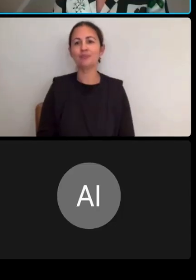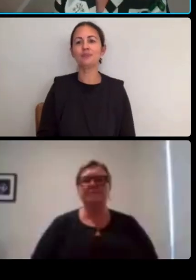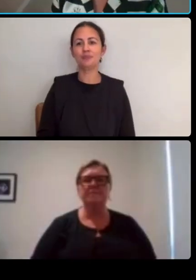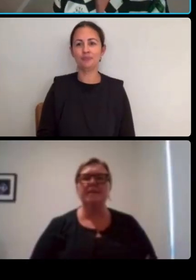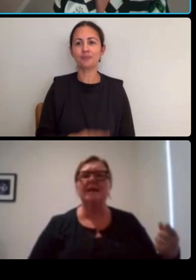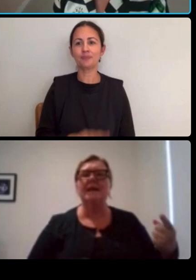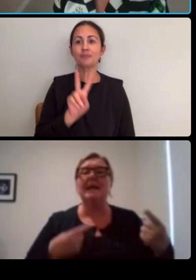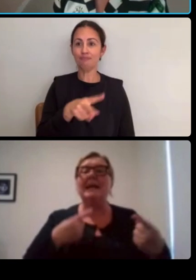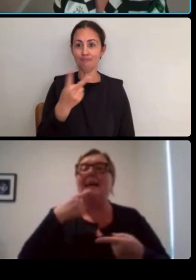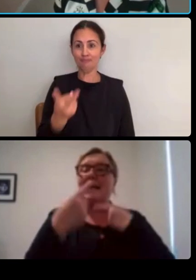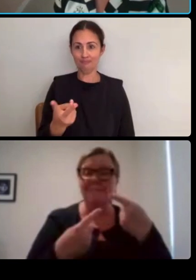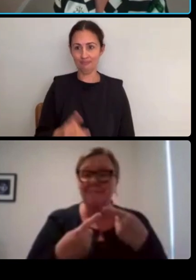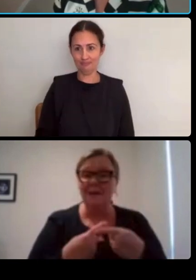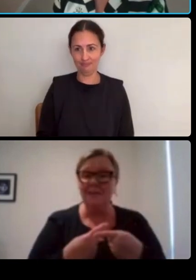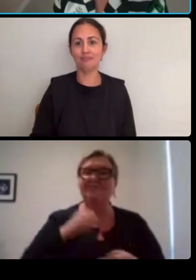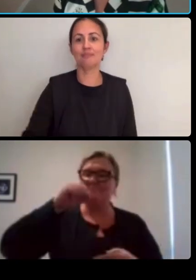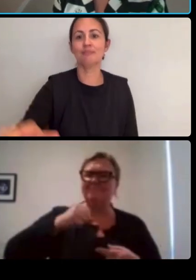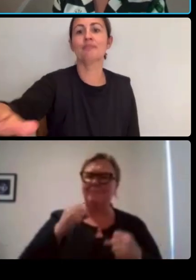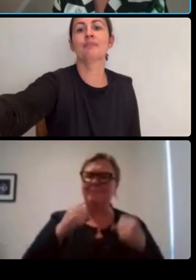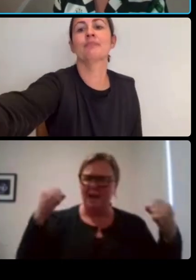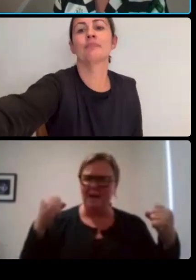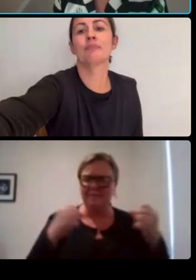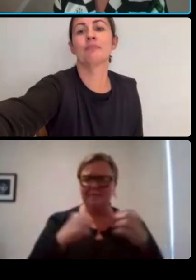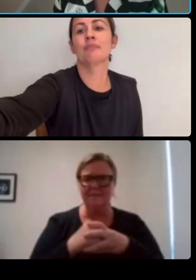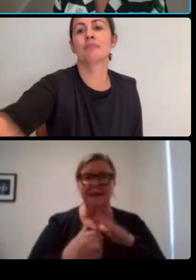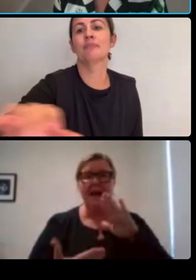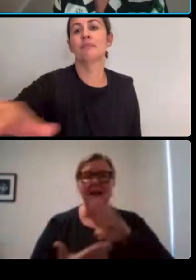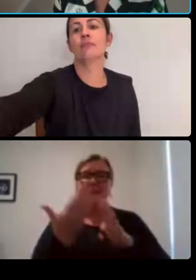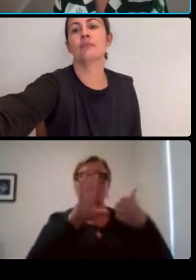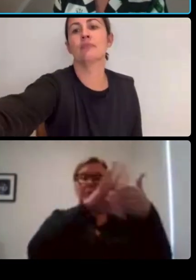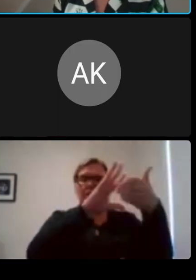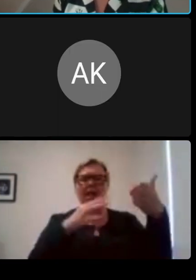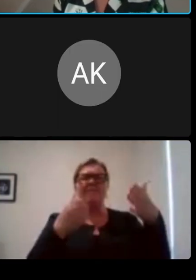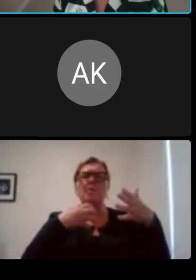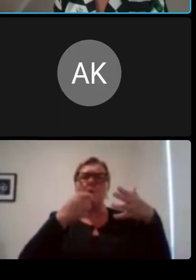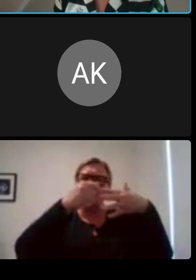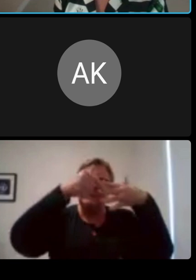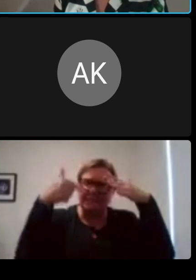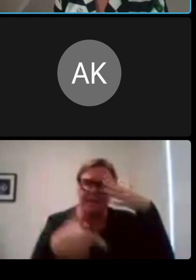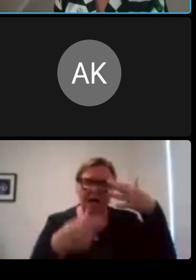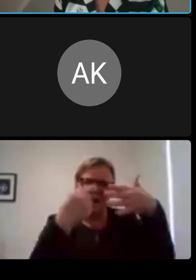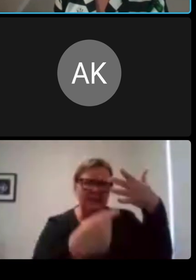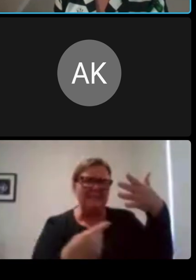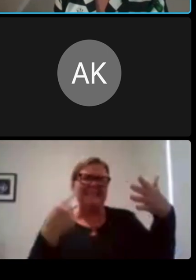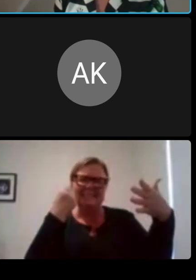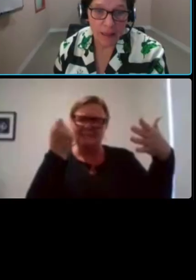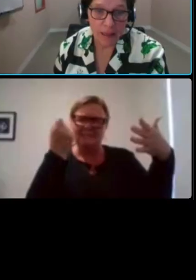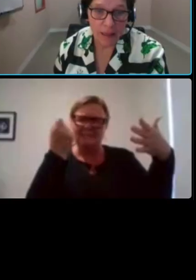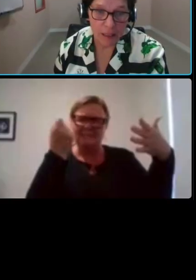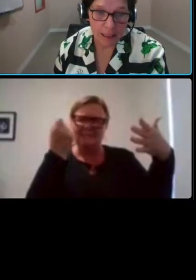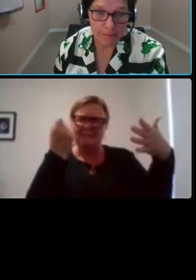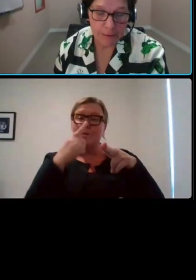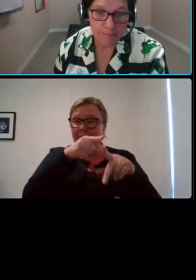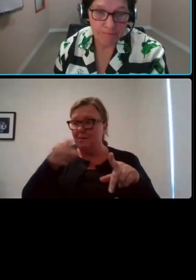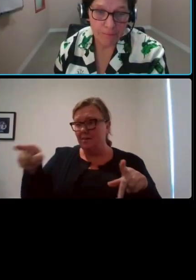Information is power, people say. Under the new model, there will be more detailed, easy to understand information for older people and